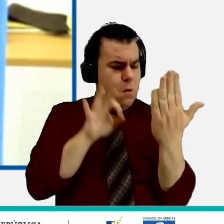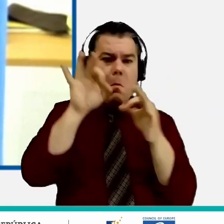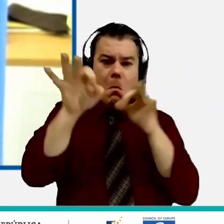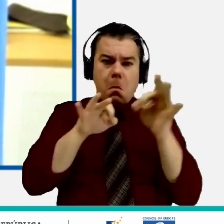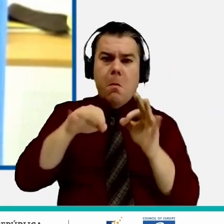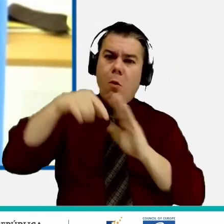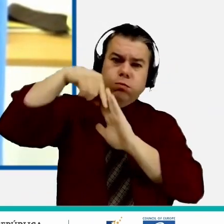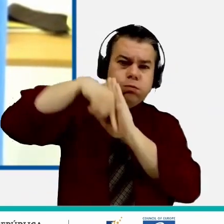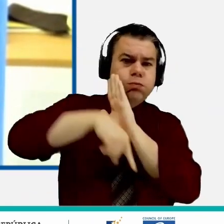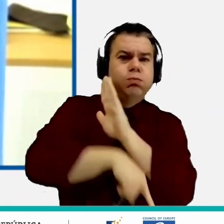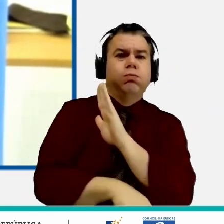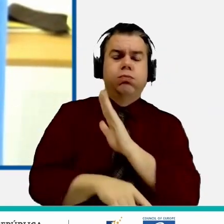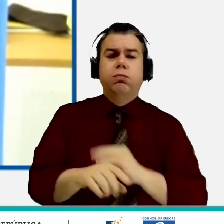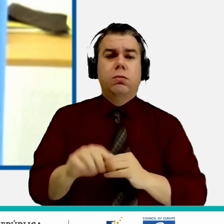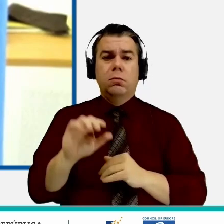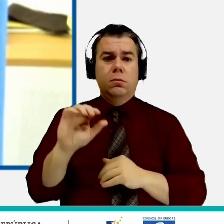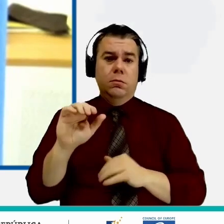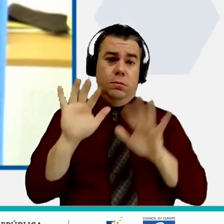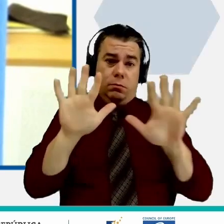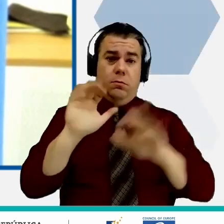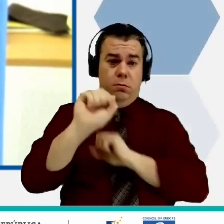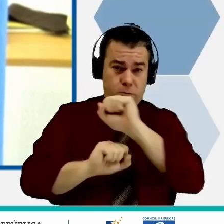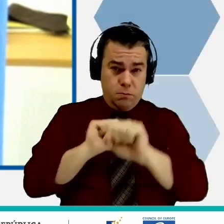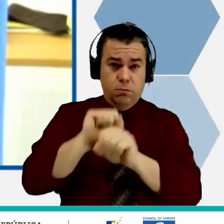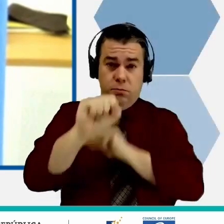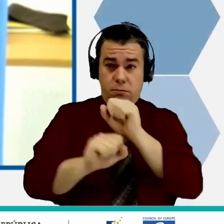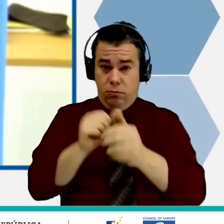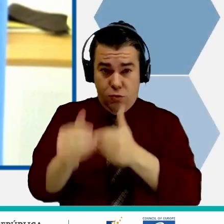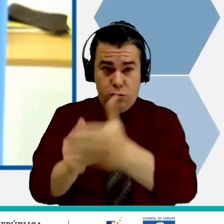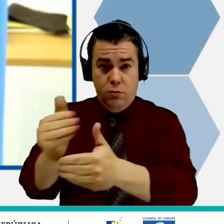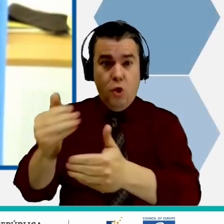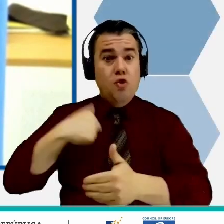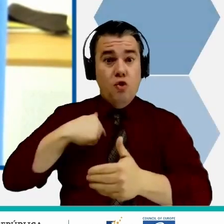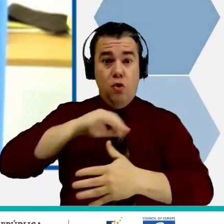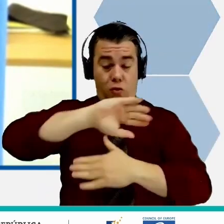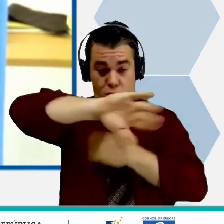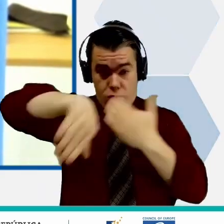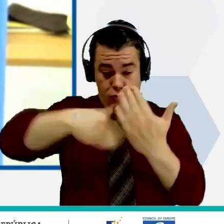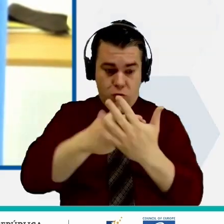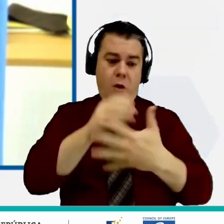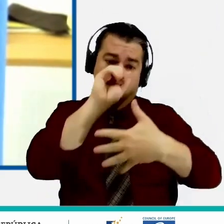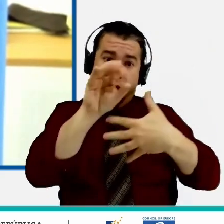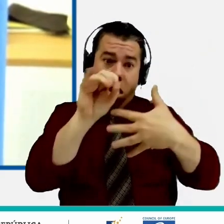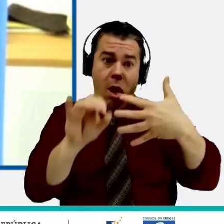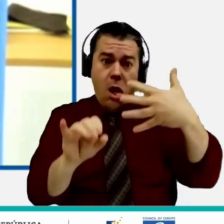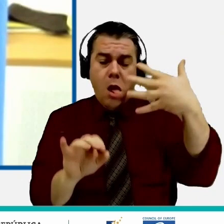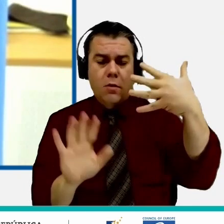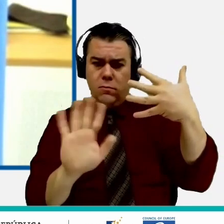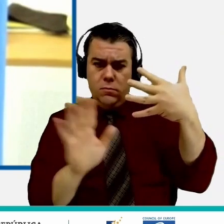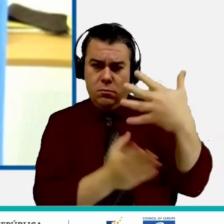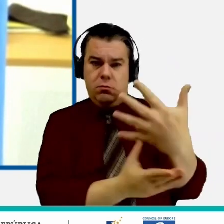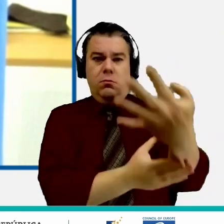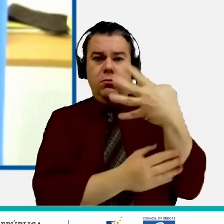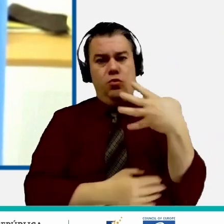10 years. I will not dare to cover all of them in my intervention, but would like to focus on just four aspects, which, based on our